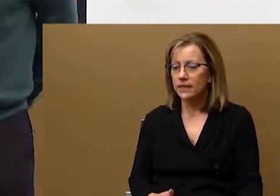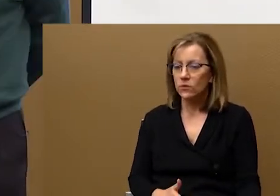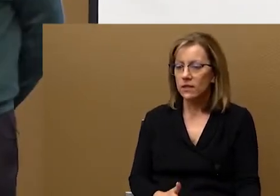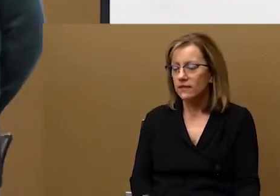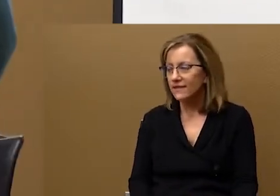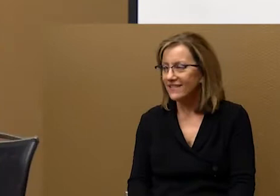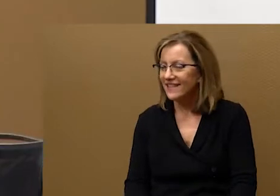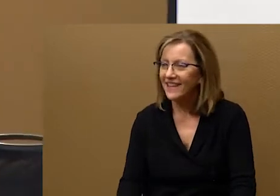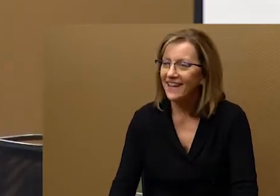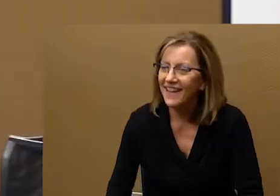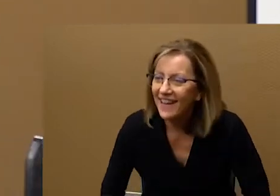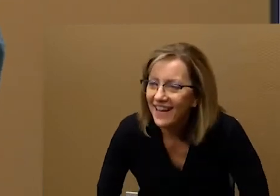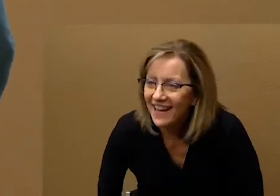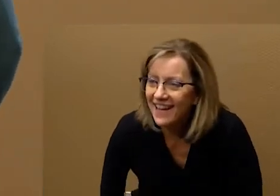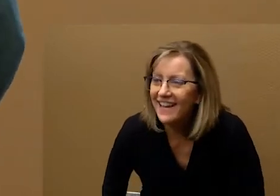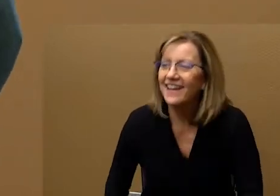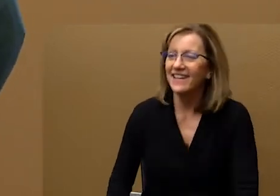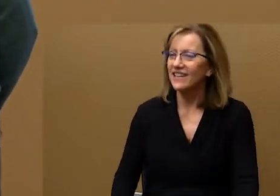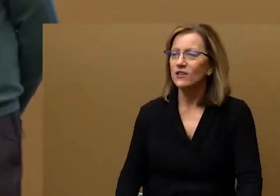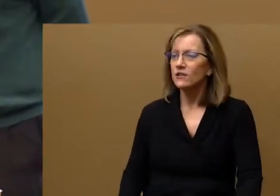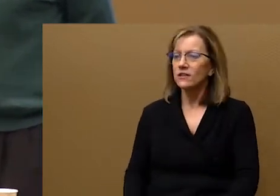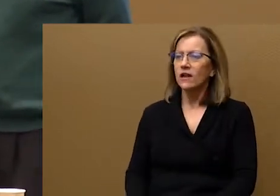Yeah.